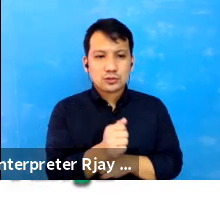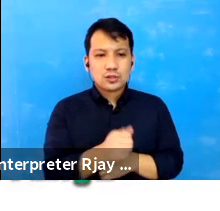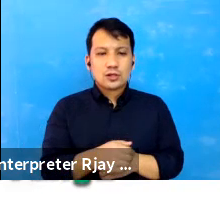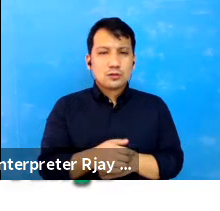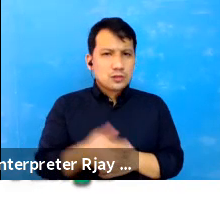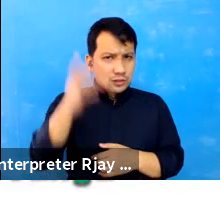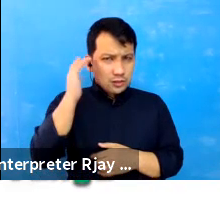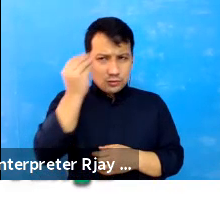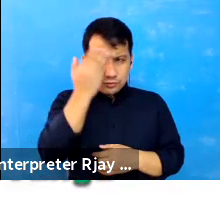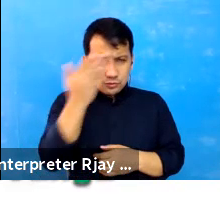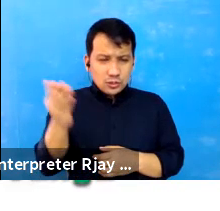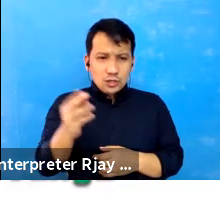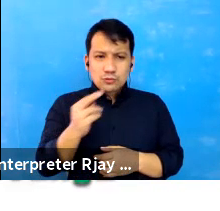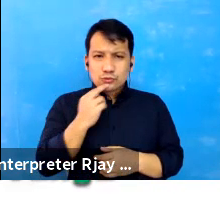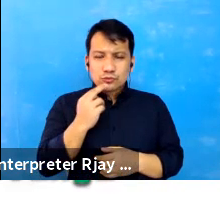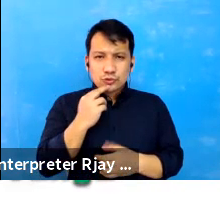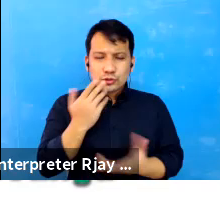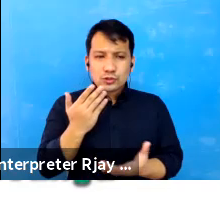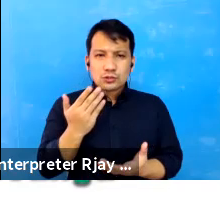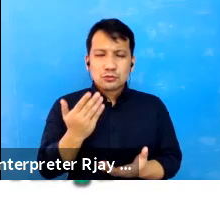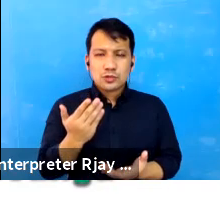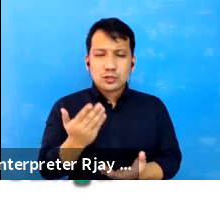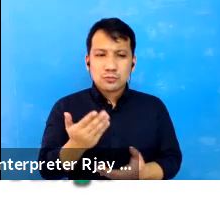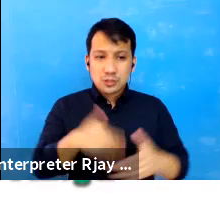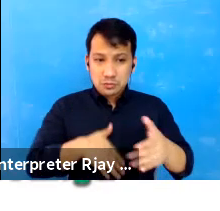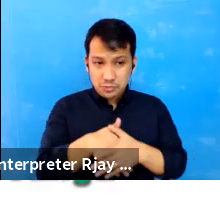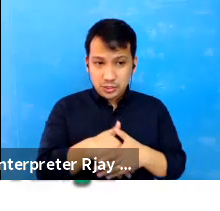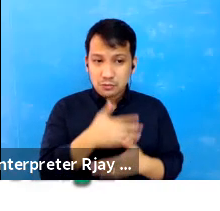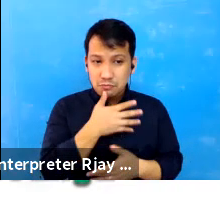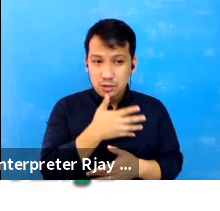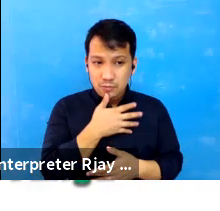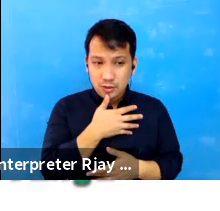sources, nutritionally at-risk pregnant mothers,